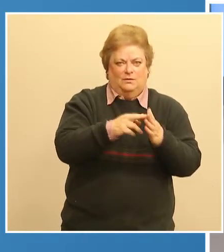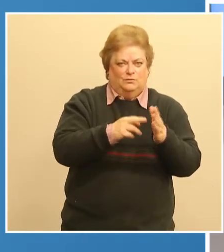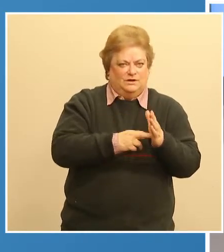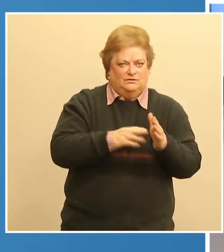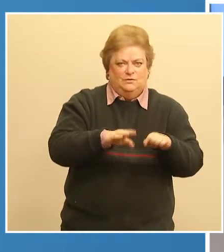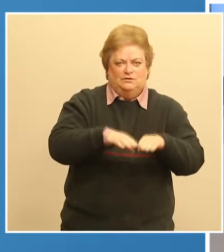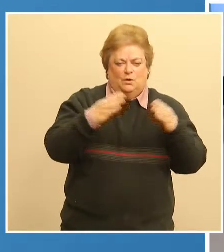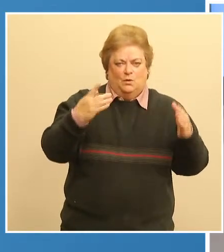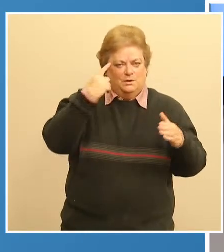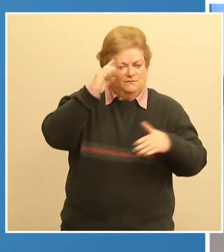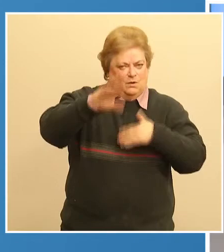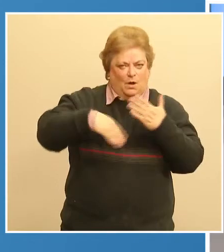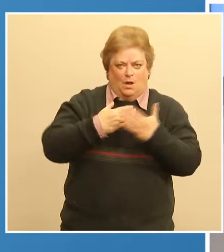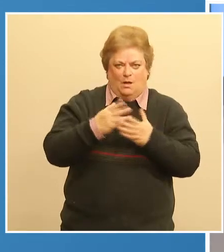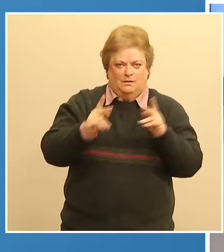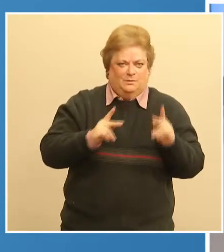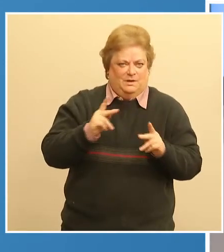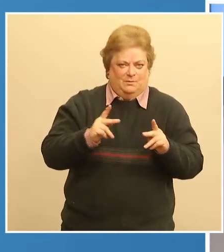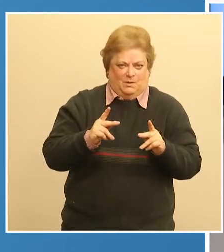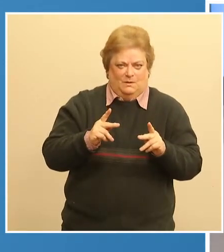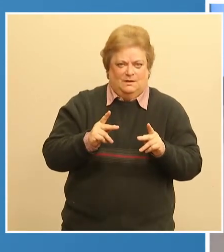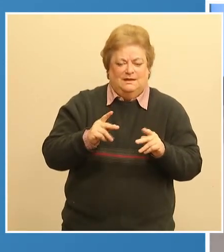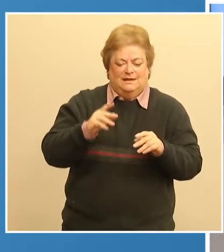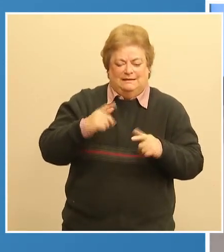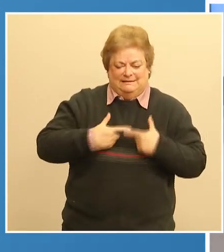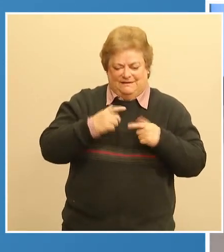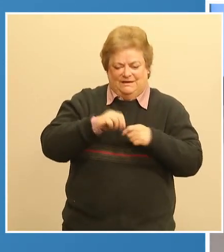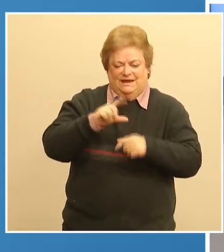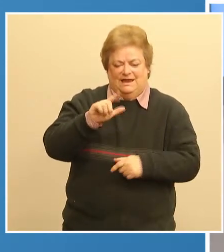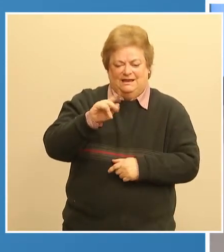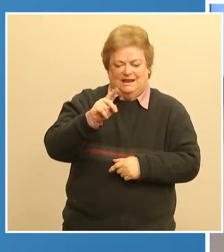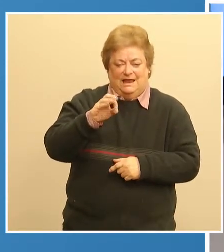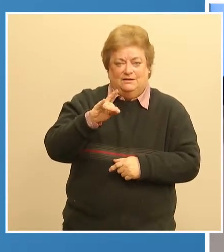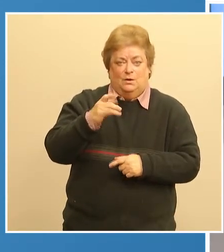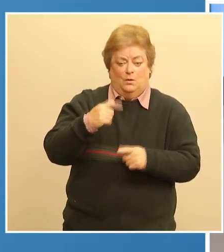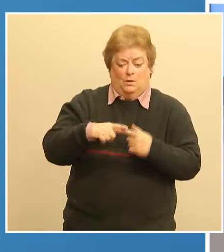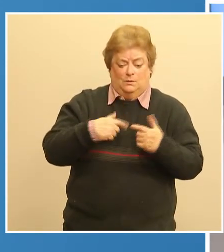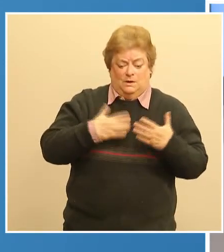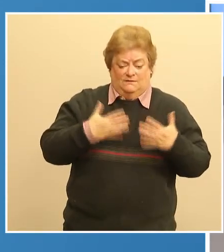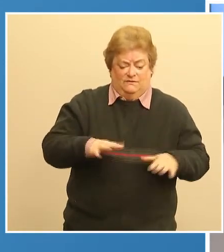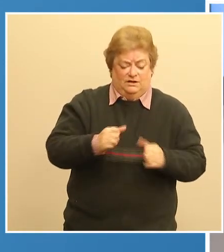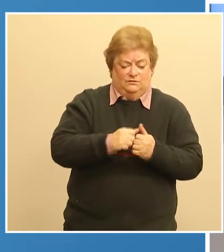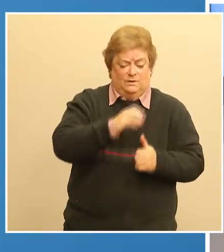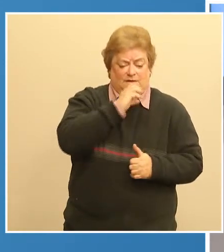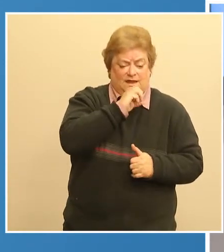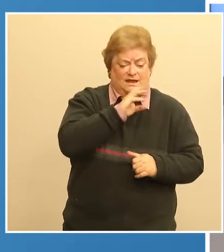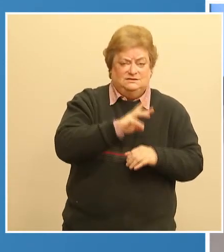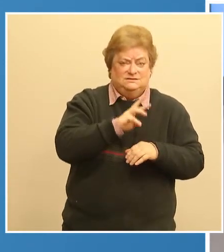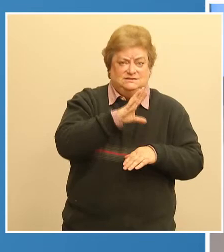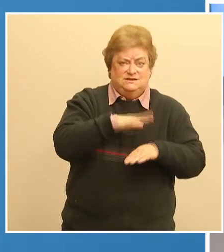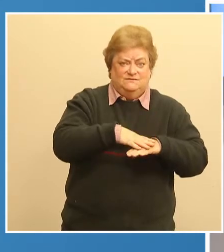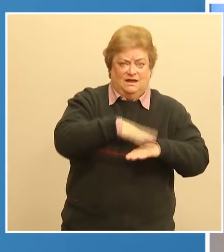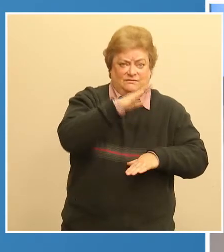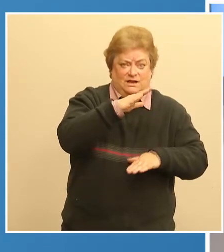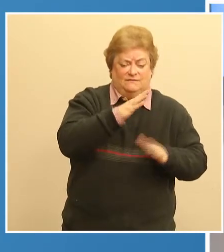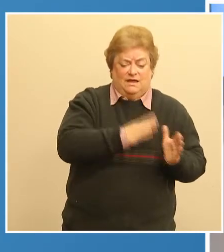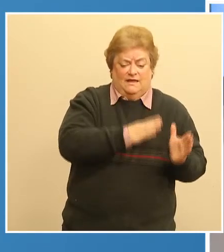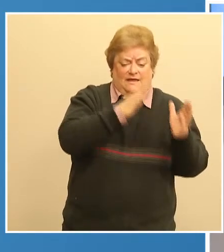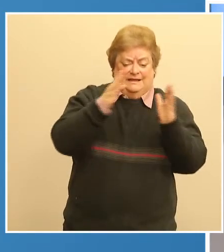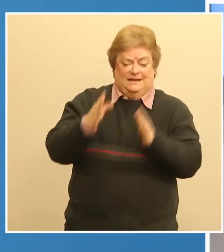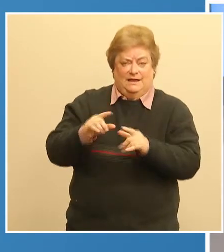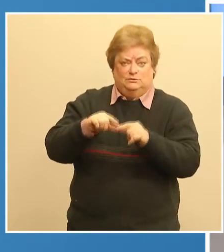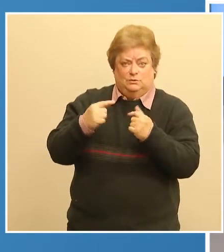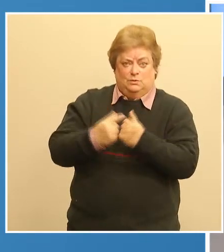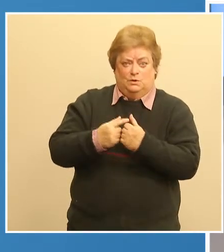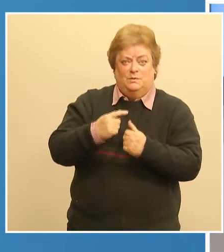county residents. After you are finished vaccinating residents age 65 and older, the next priority age